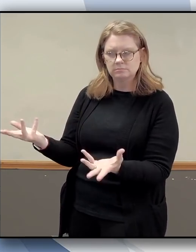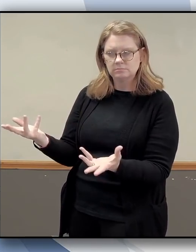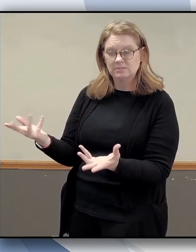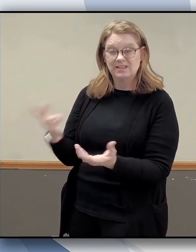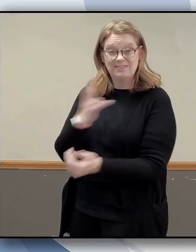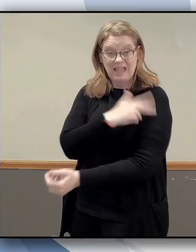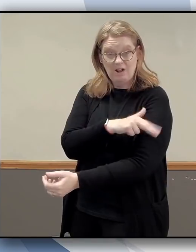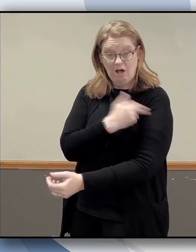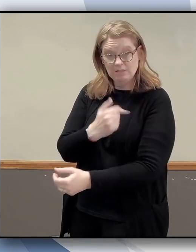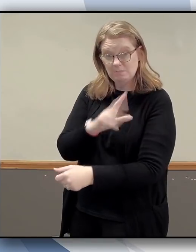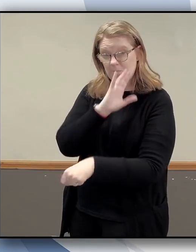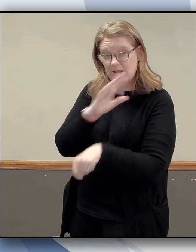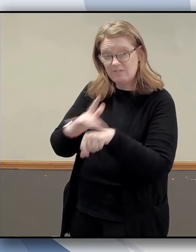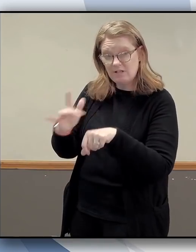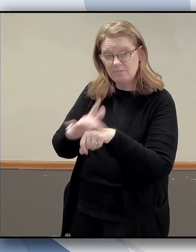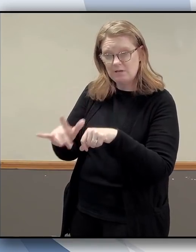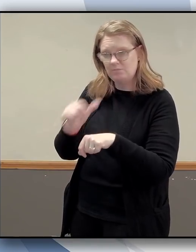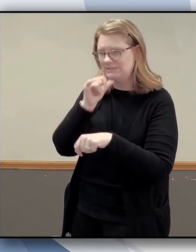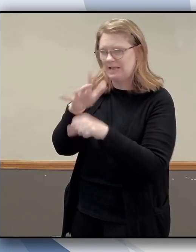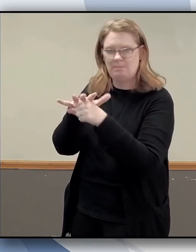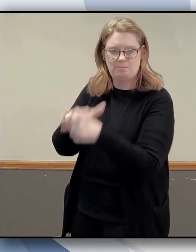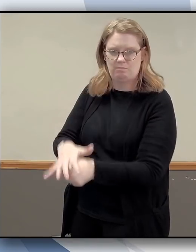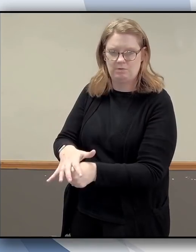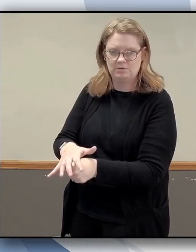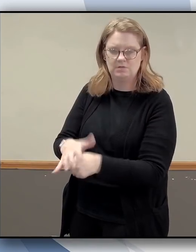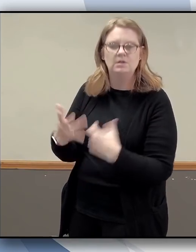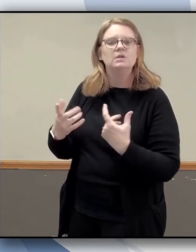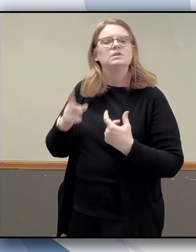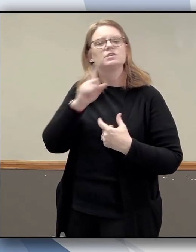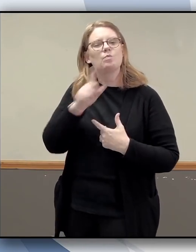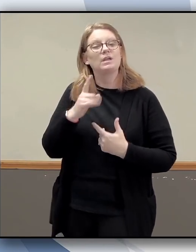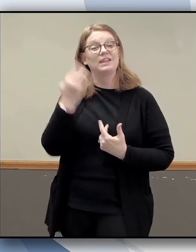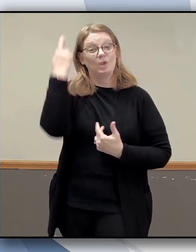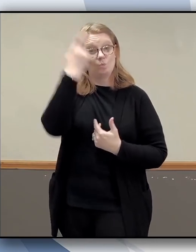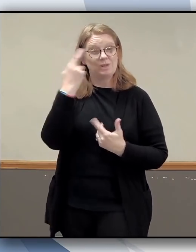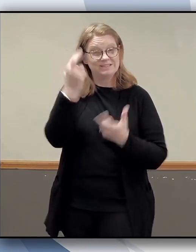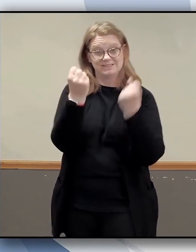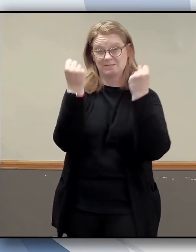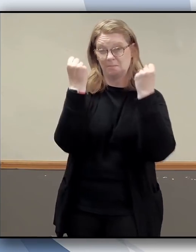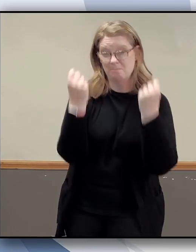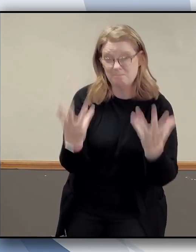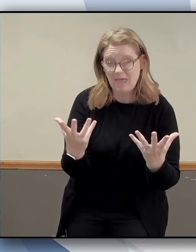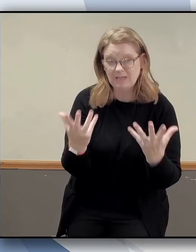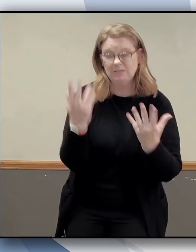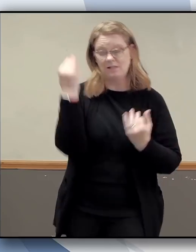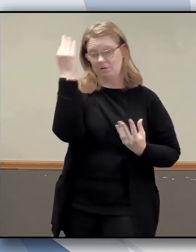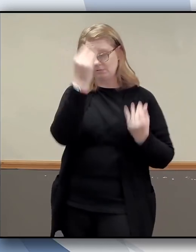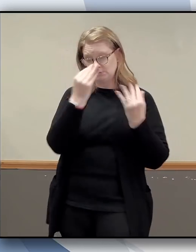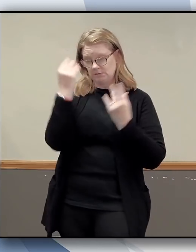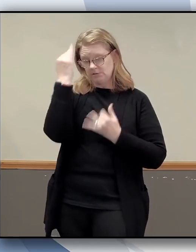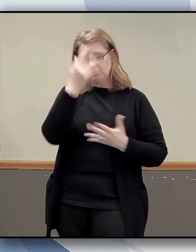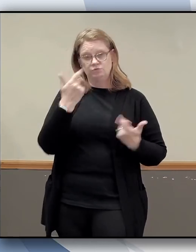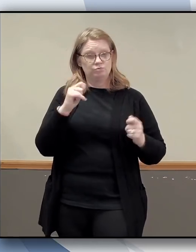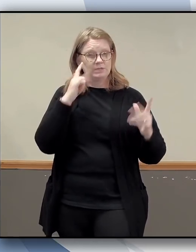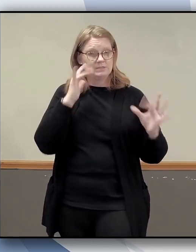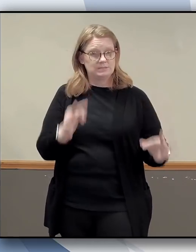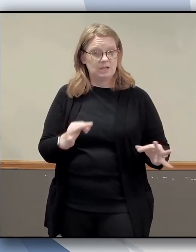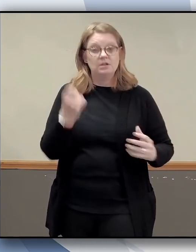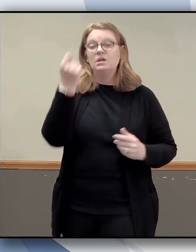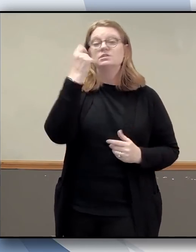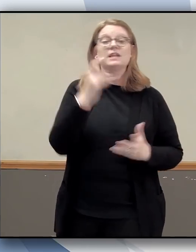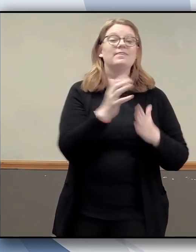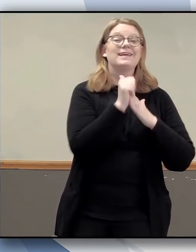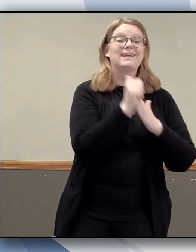on the hospital system. So we have to look at all of those different components when we're making these decisions. But I think with the revised guidelines you see